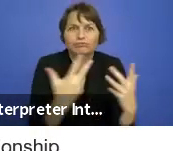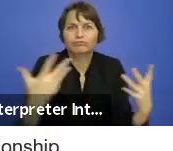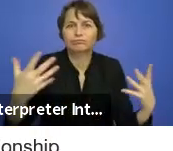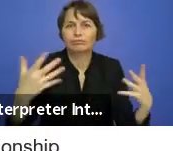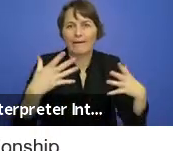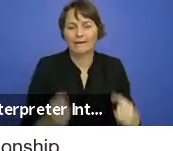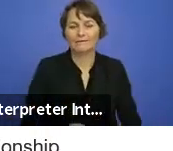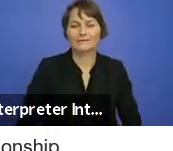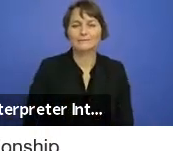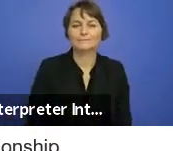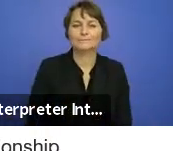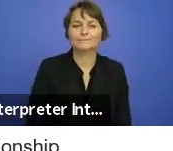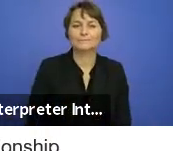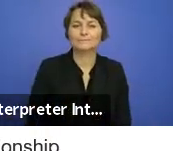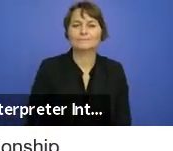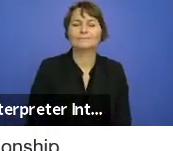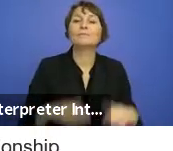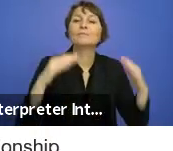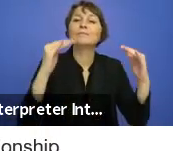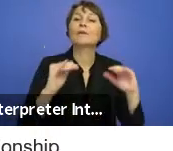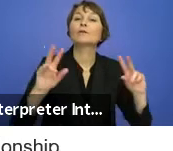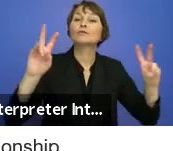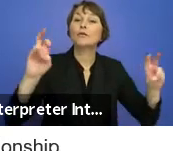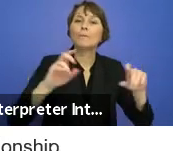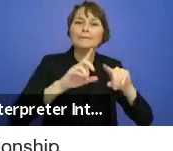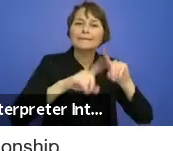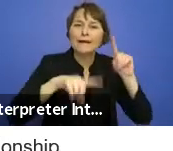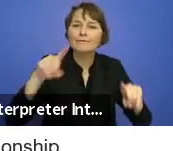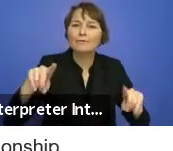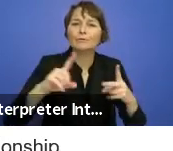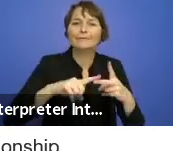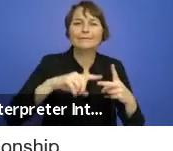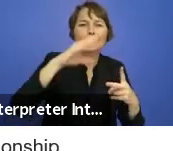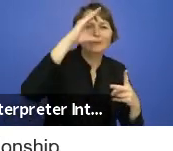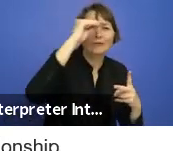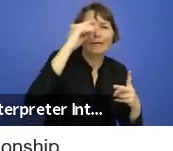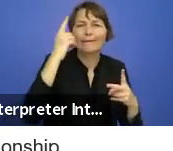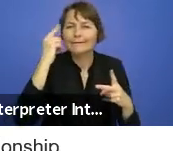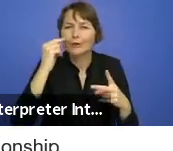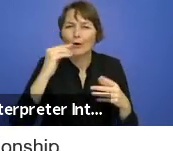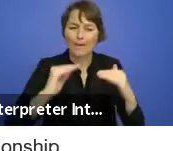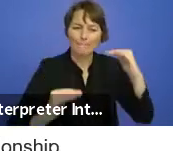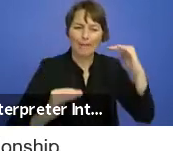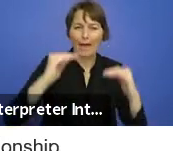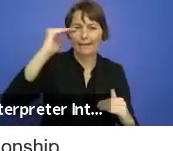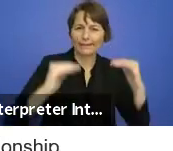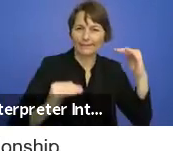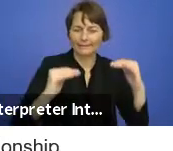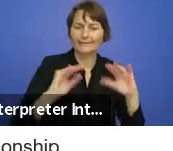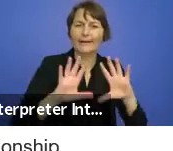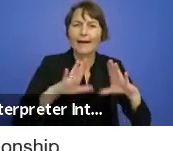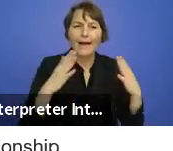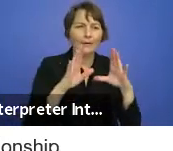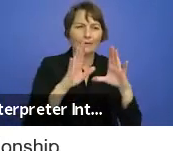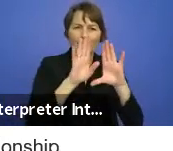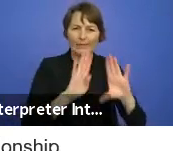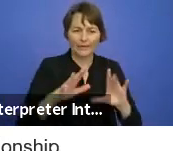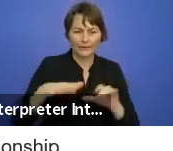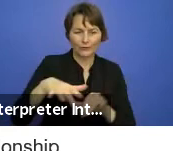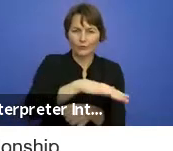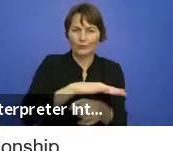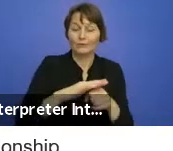the topics of diversity and gender balance in the theater environment. It's of course,